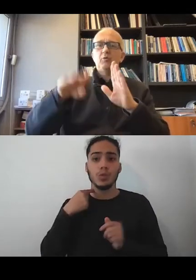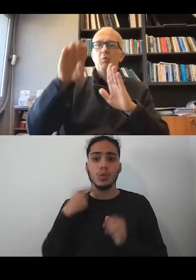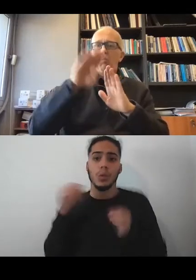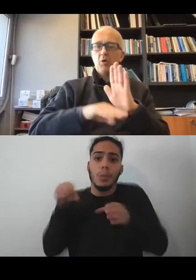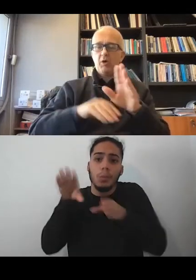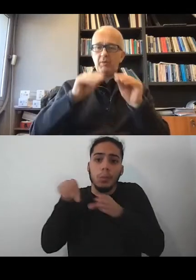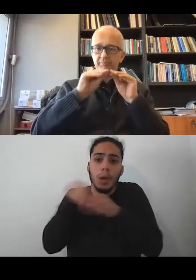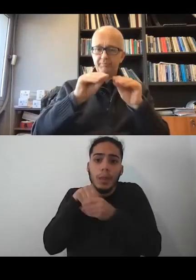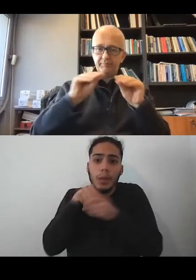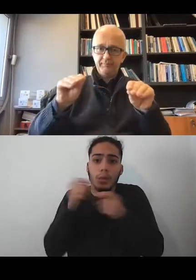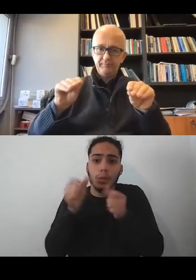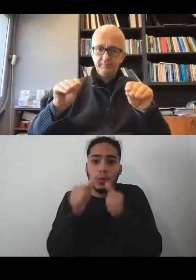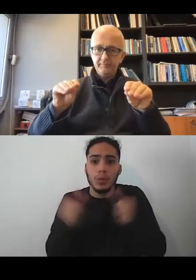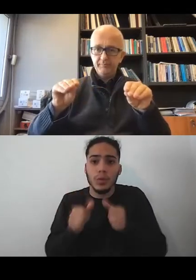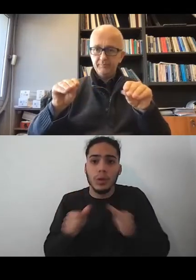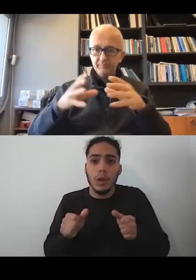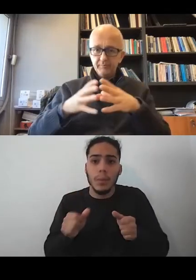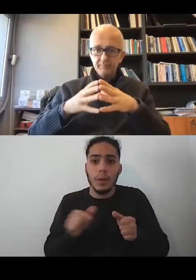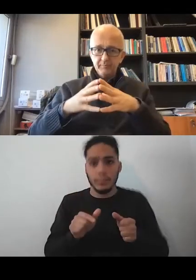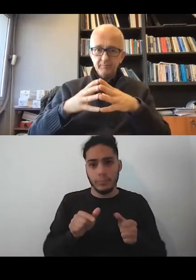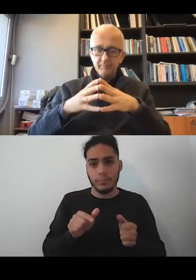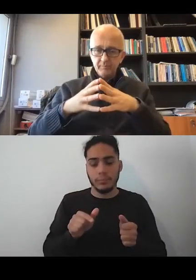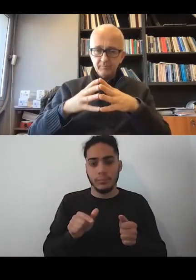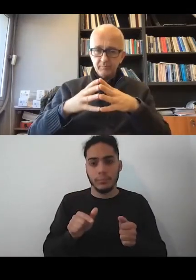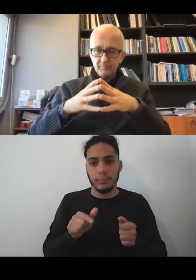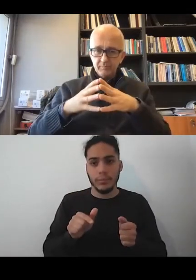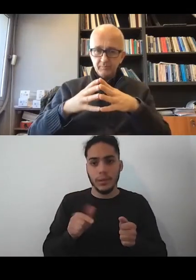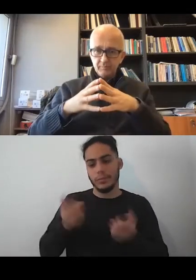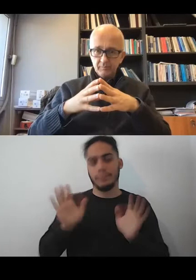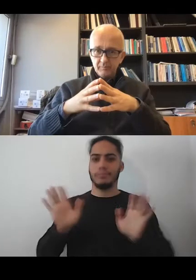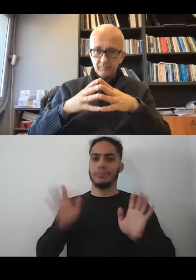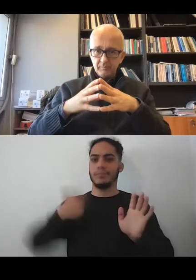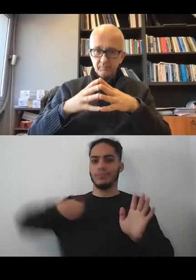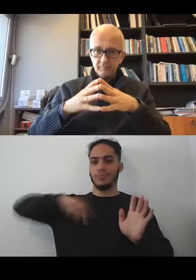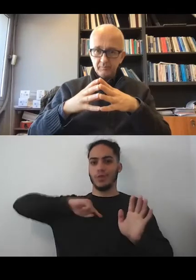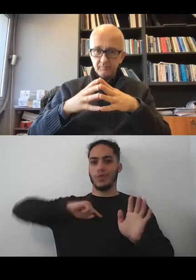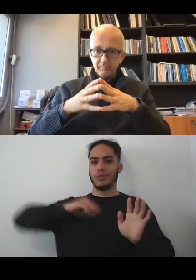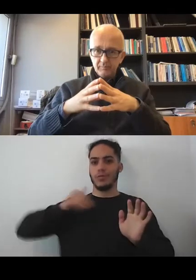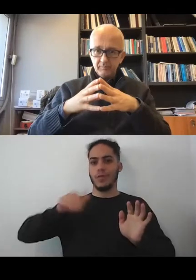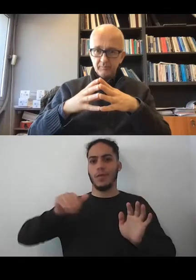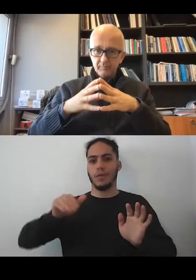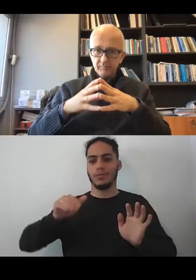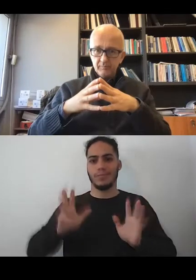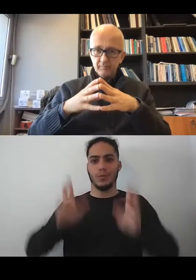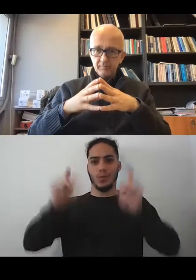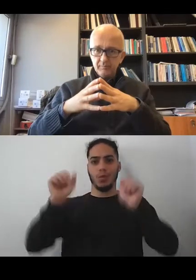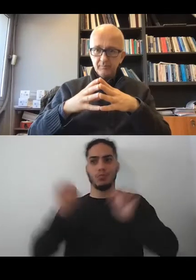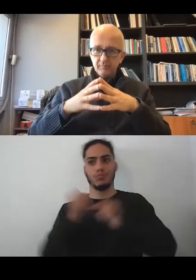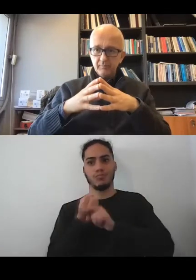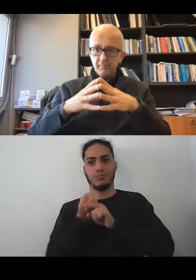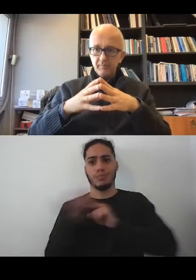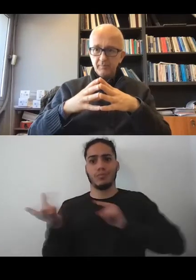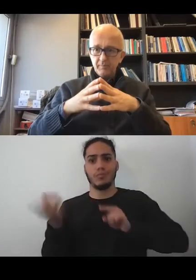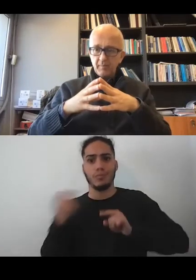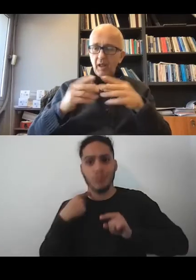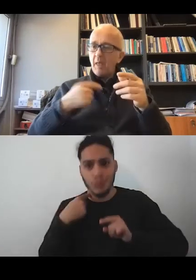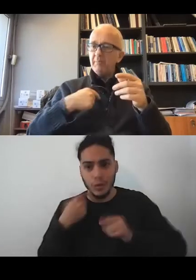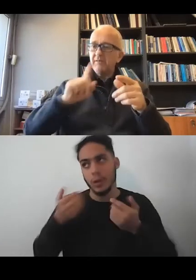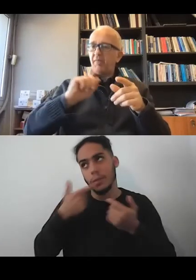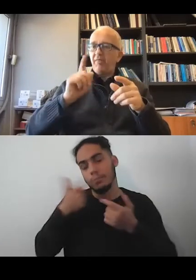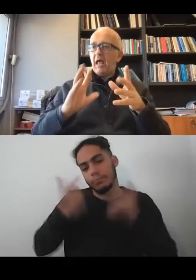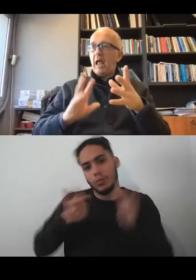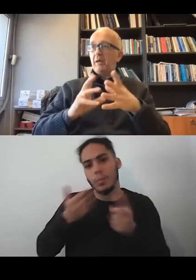So it's not that we are going to develop the courseware unless, well, we are requested to, but we will